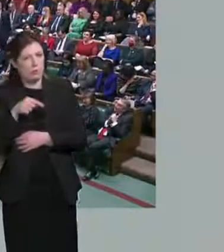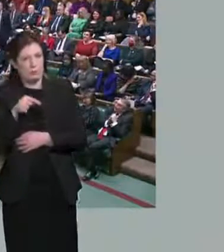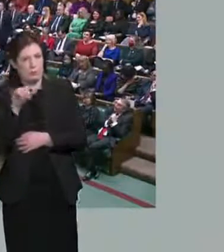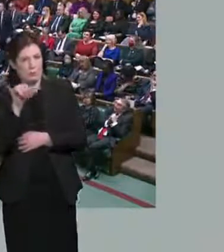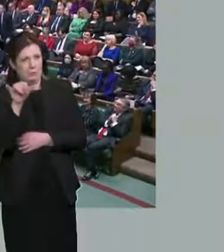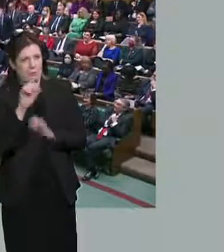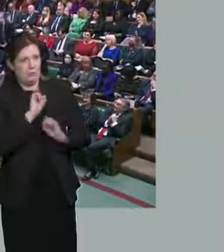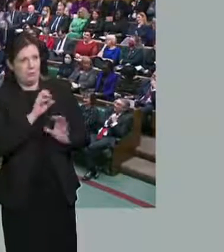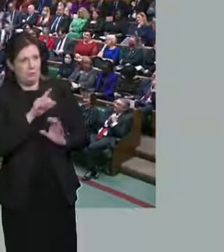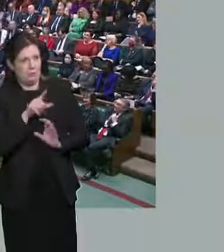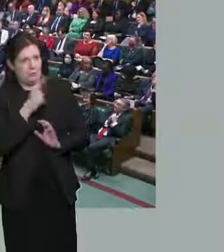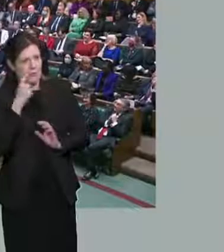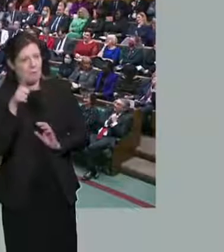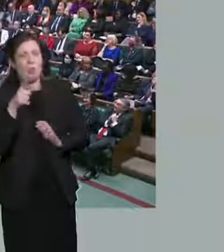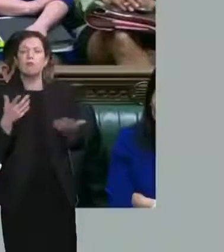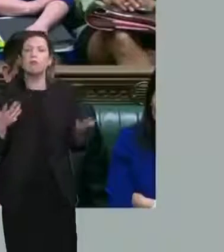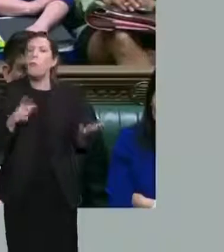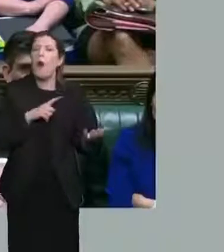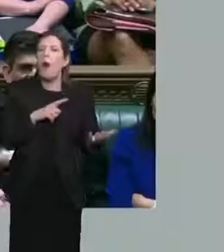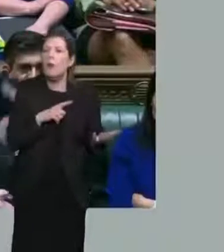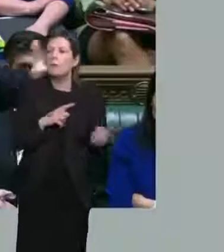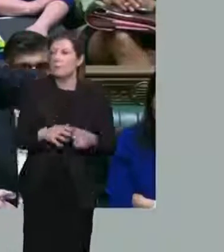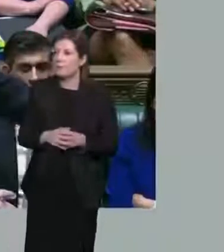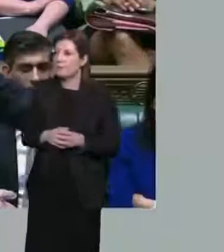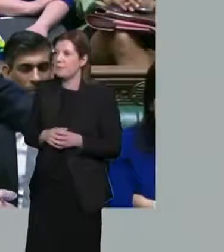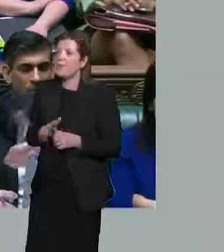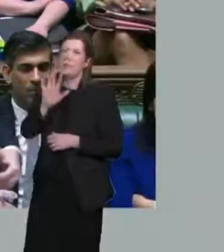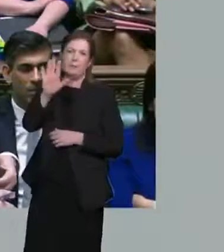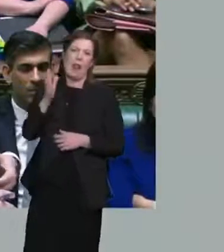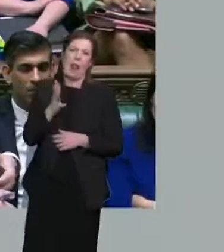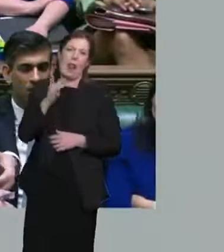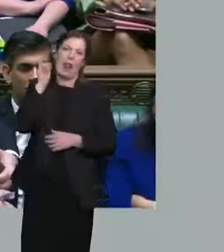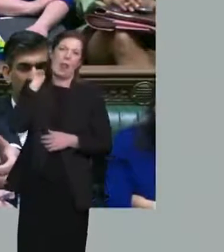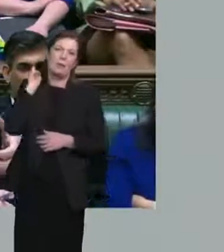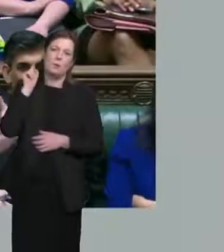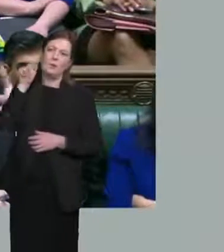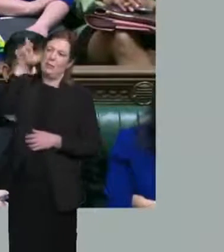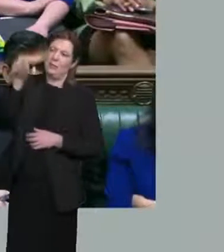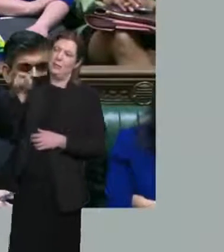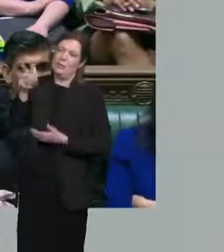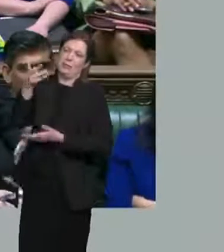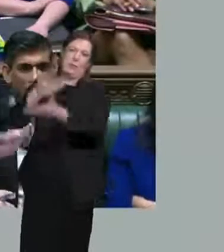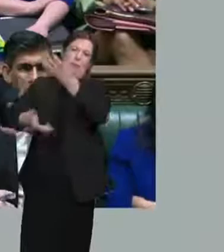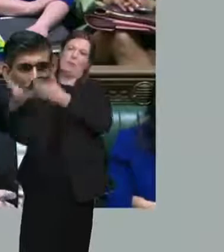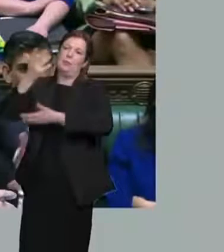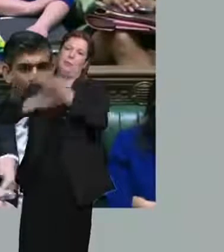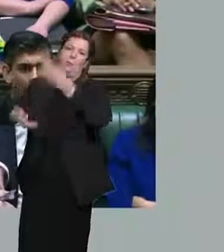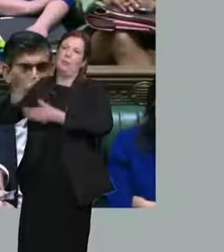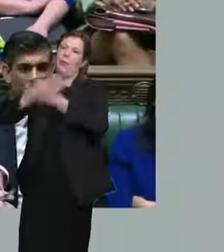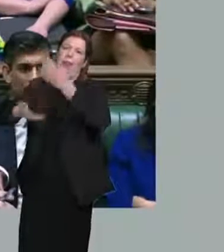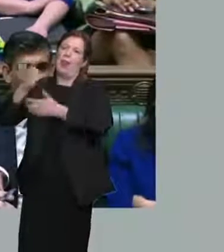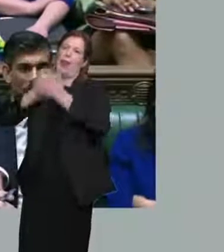Well, Mr. Speaker, I'm afraid I missed. Last week I wasn't here to benefit from one of his elaborately